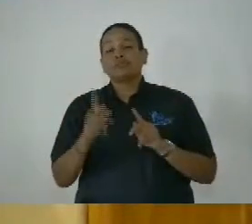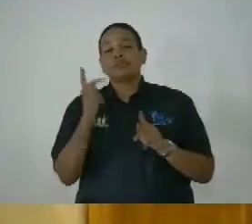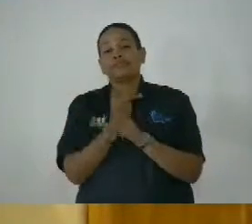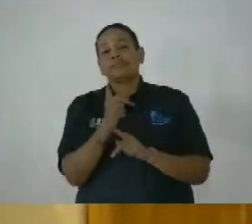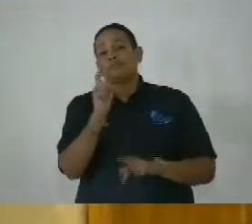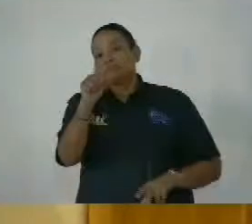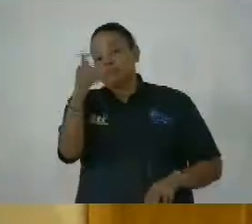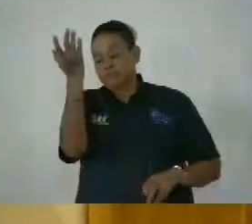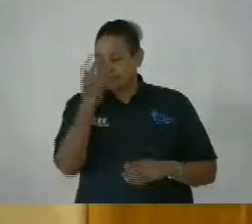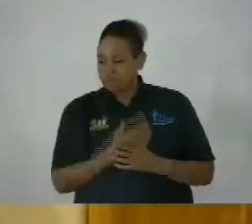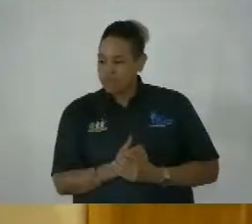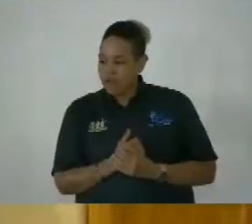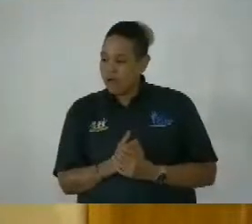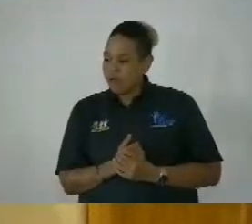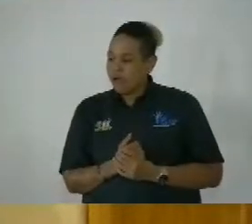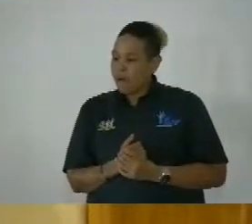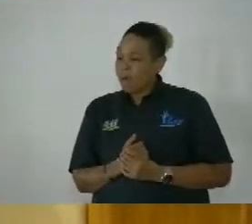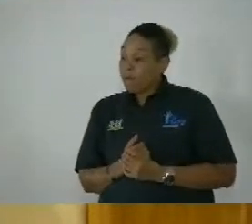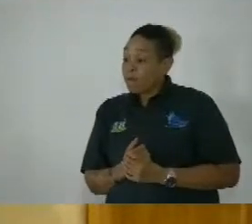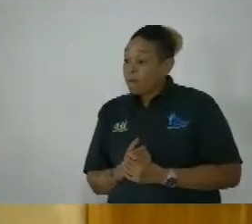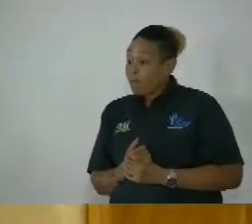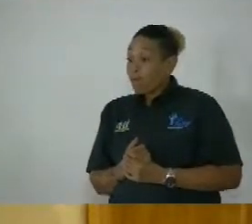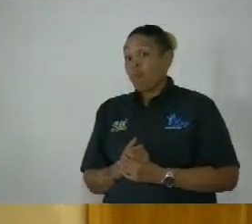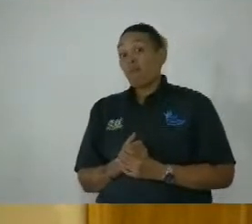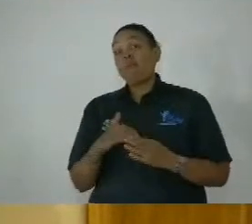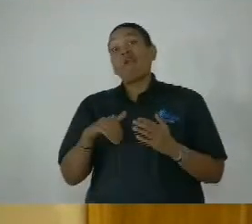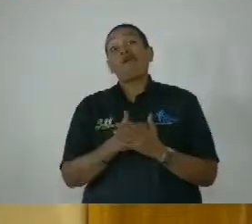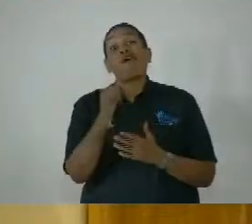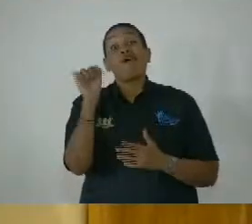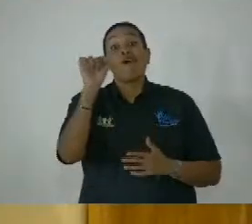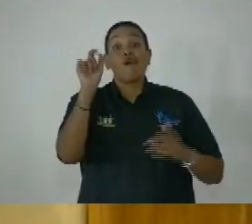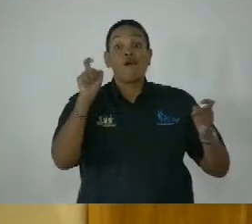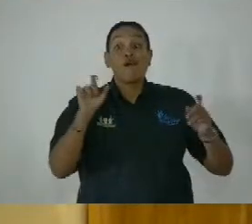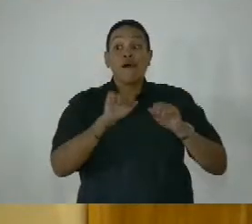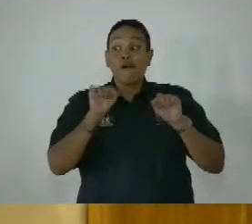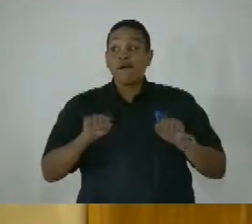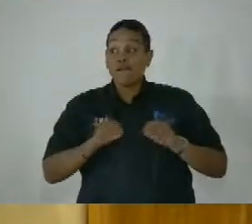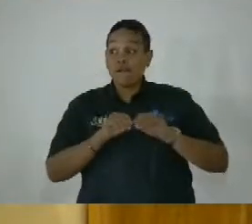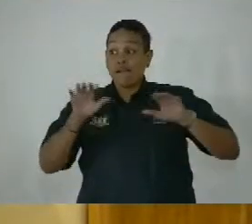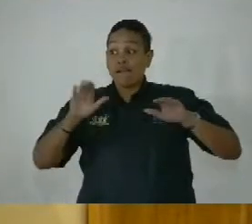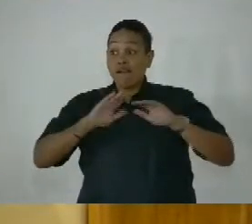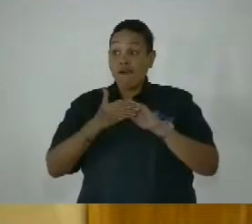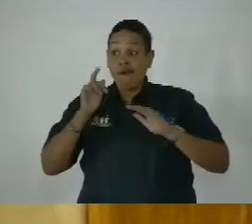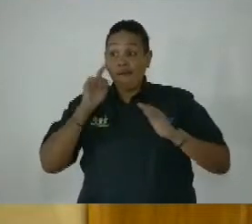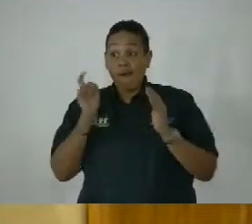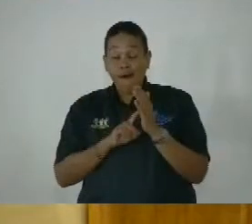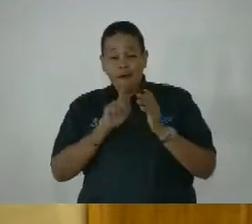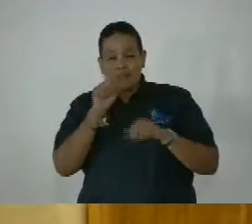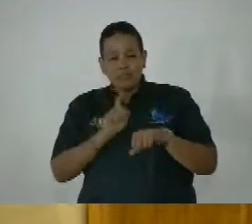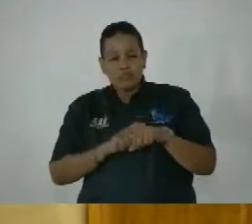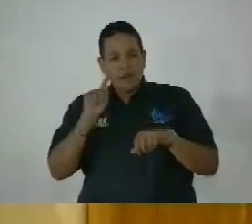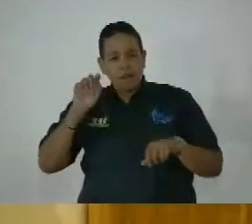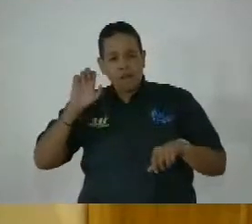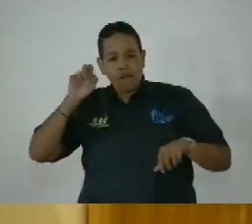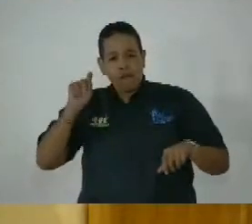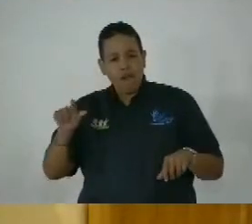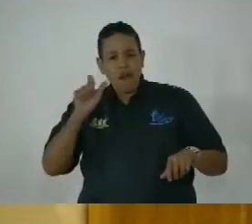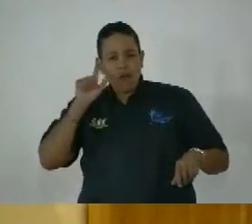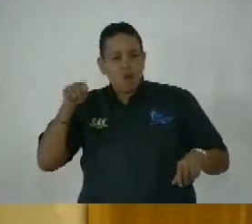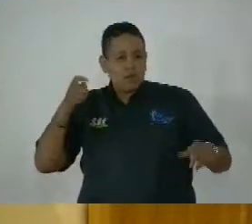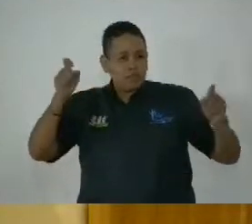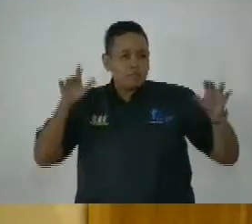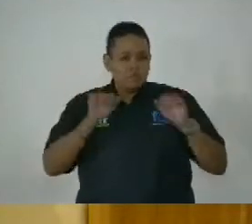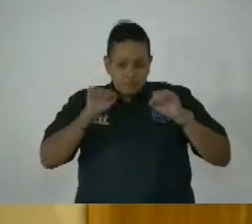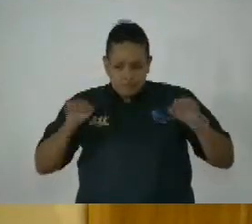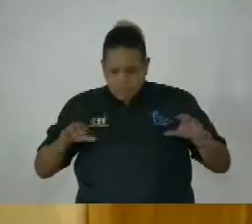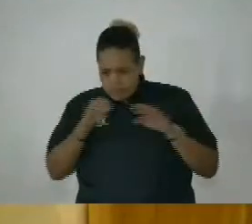Yes. A new fleet management system will be fleet management system across the island to enable real-time tracking, not only managing the system in terms